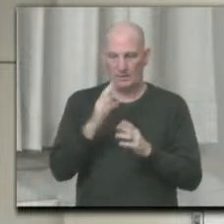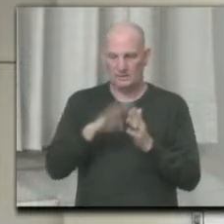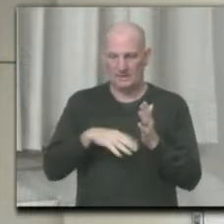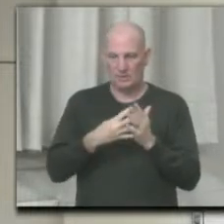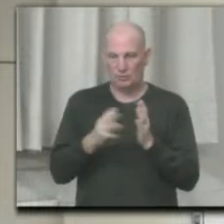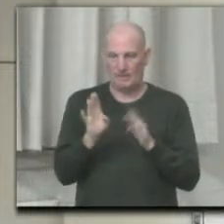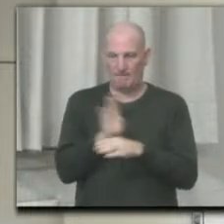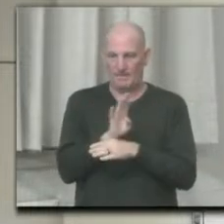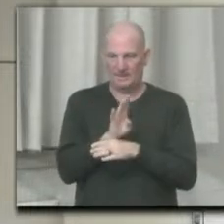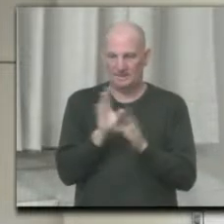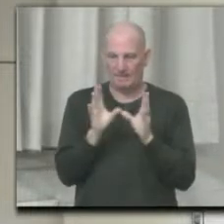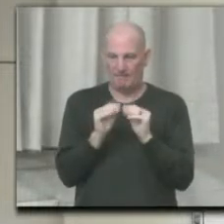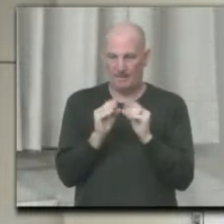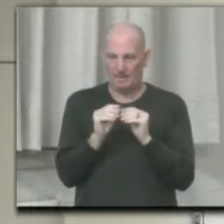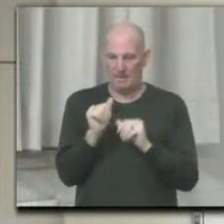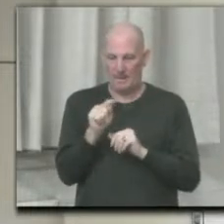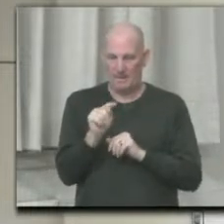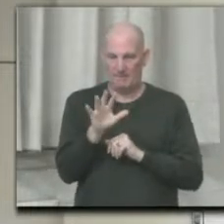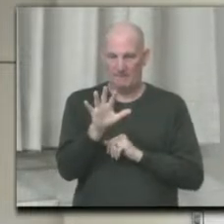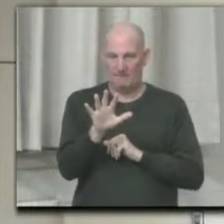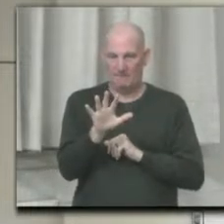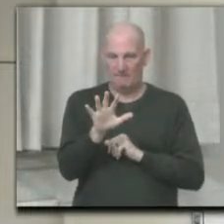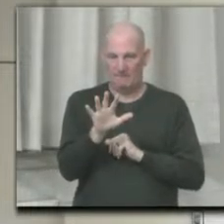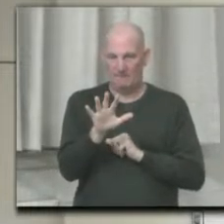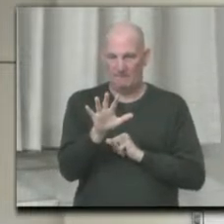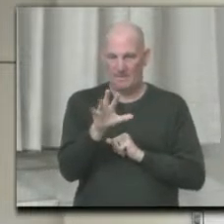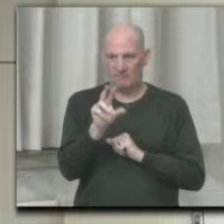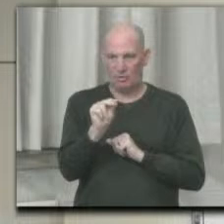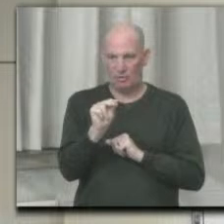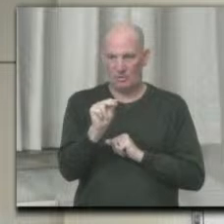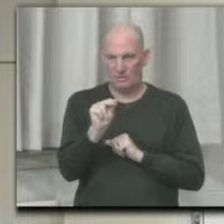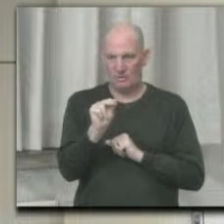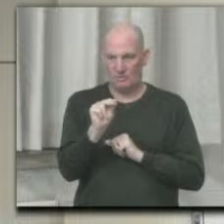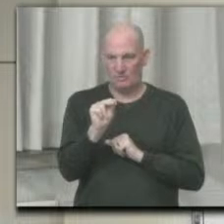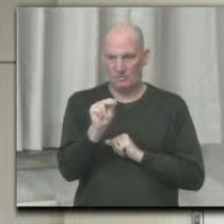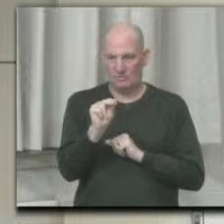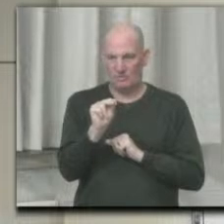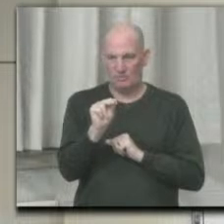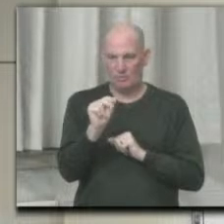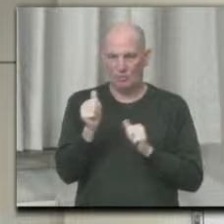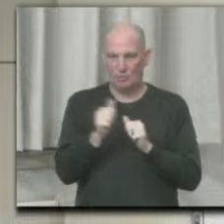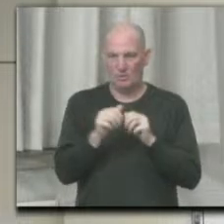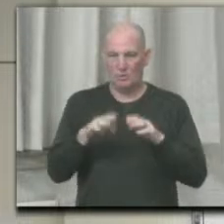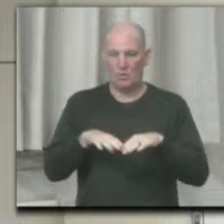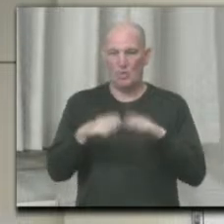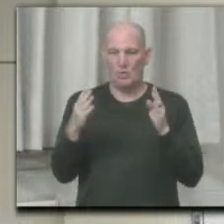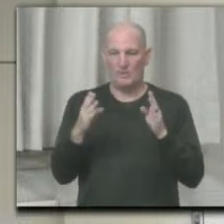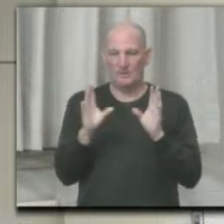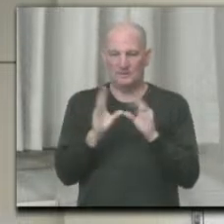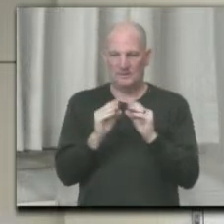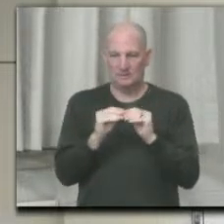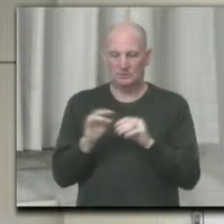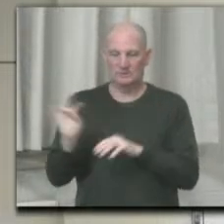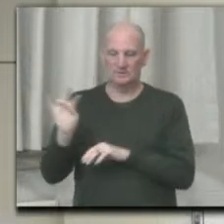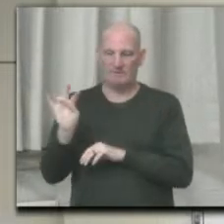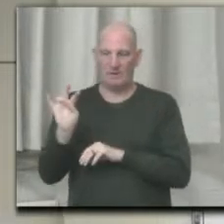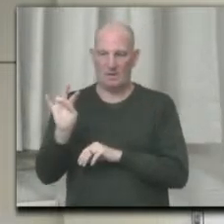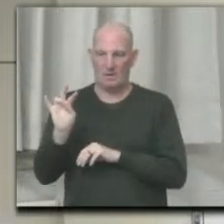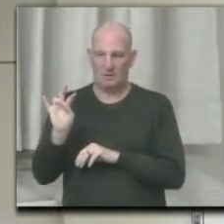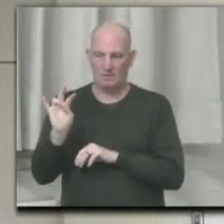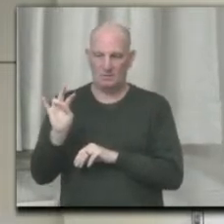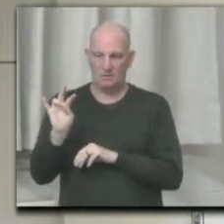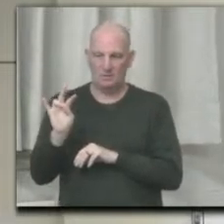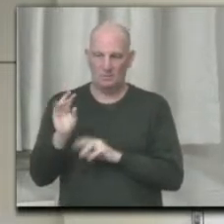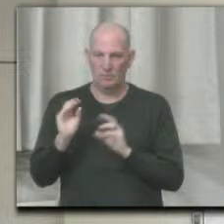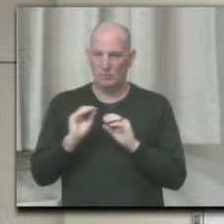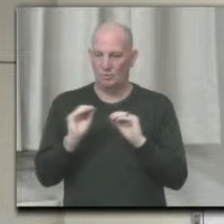meeting at 5:30 p.m. with the open session reconvening at 7 p.m. There will